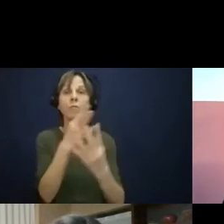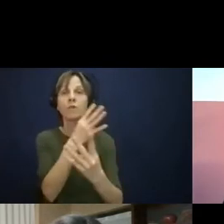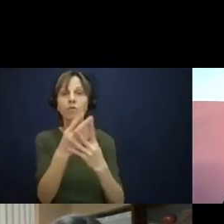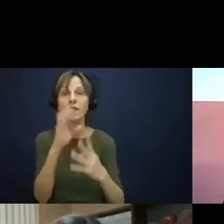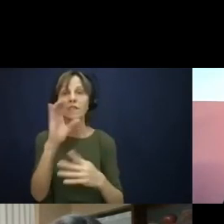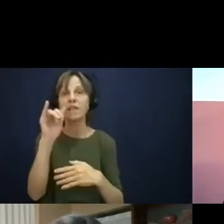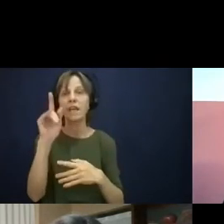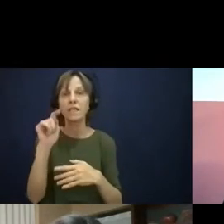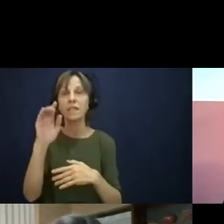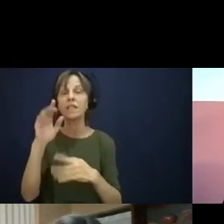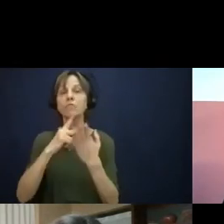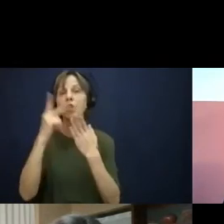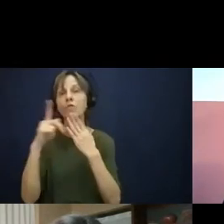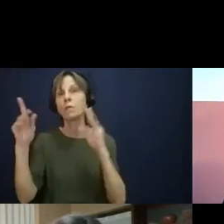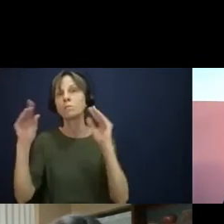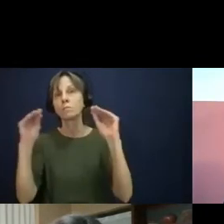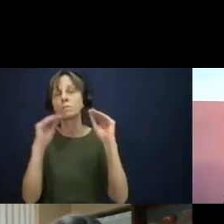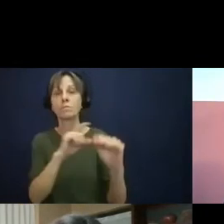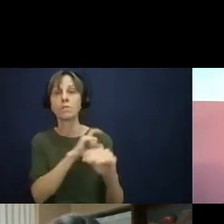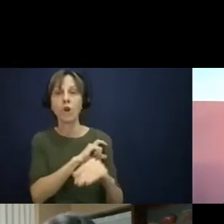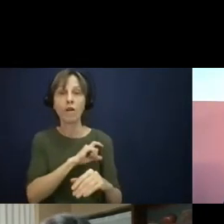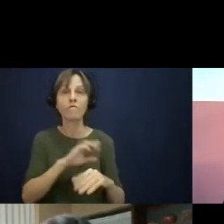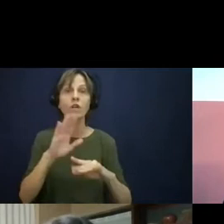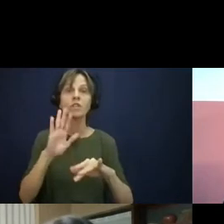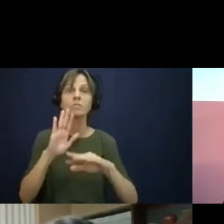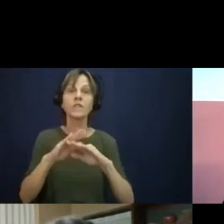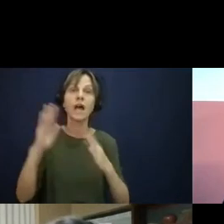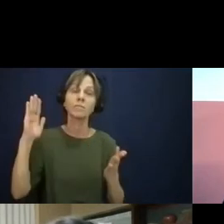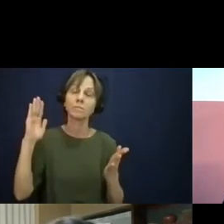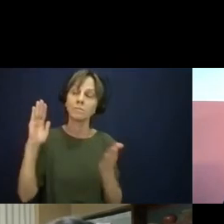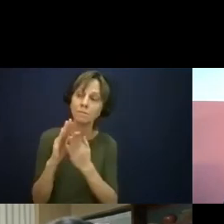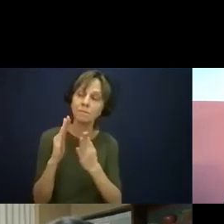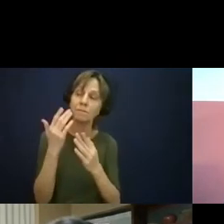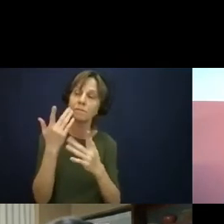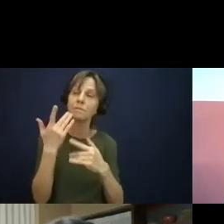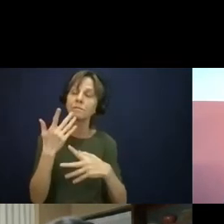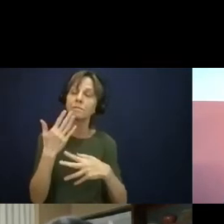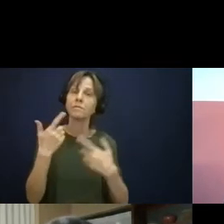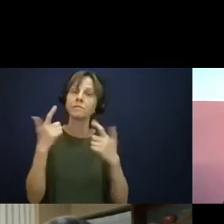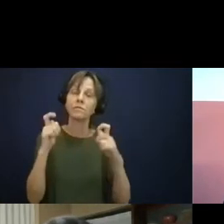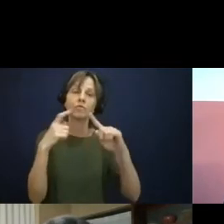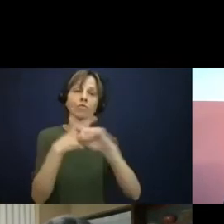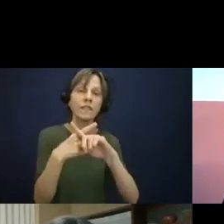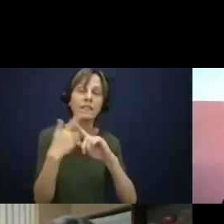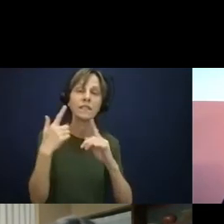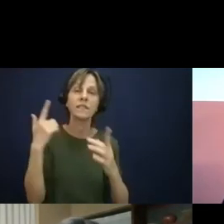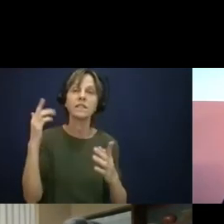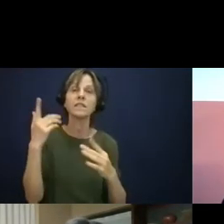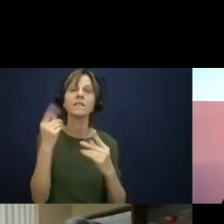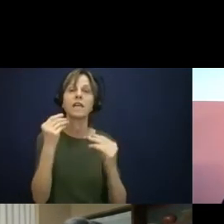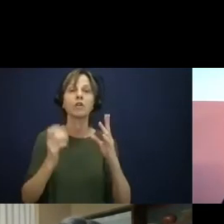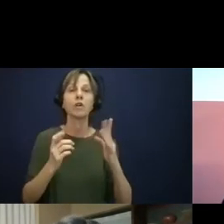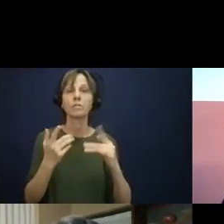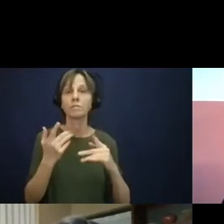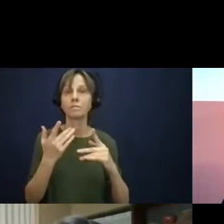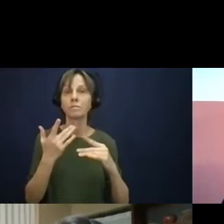law enforcement on de-escalation techniques and crisis communication skills when dealing with those in an emotional crisis. This year's in